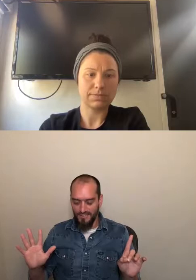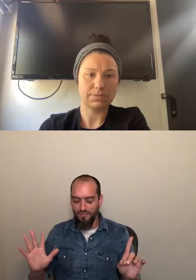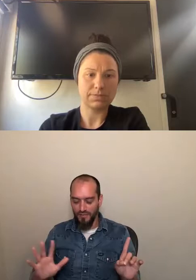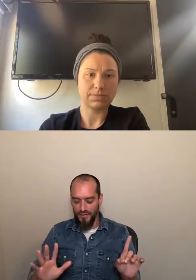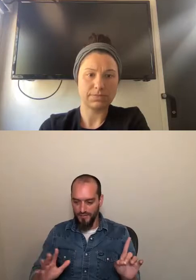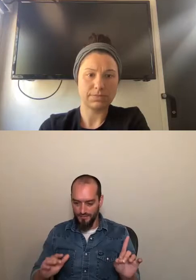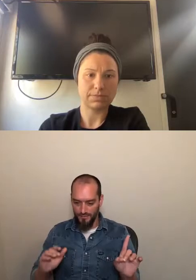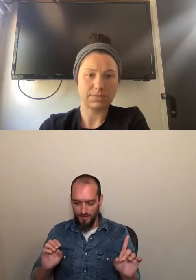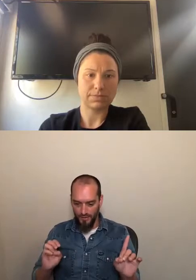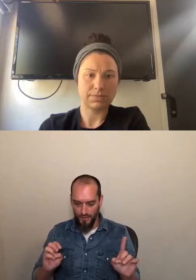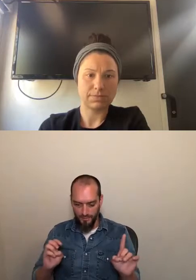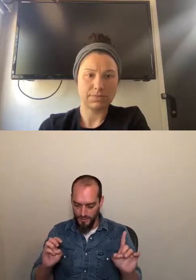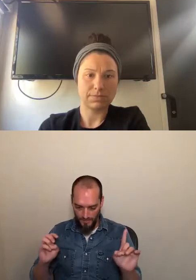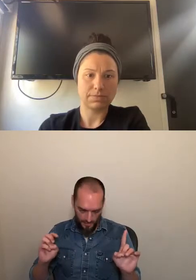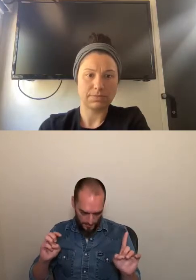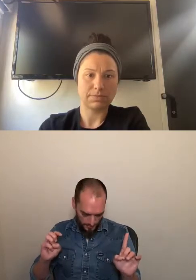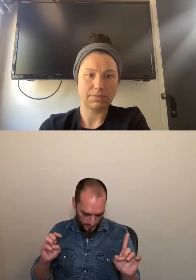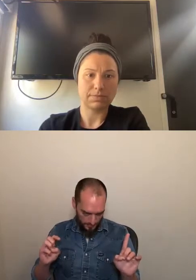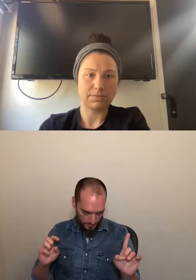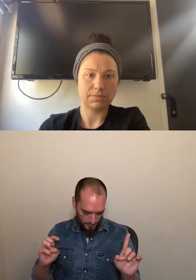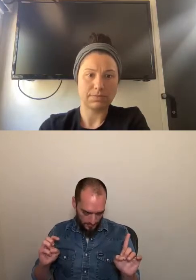I definitely can't get too far into health. You know,